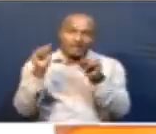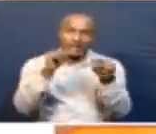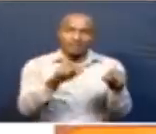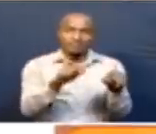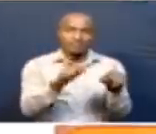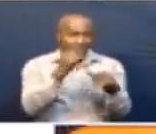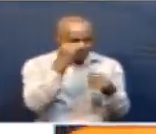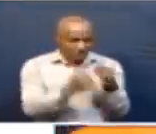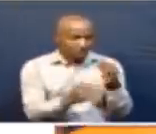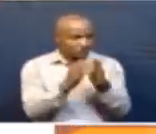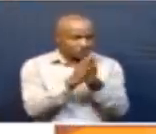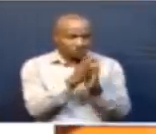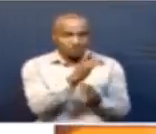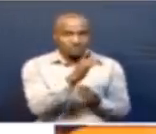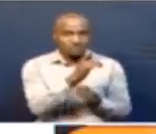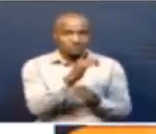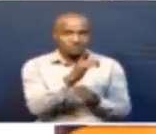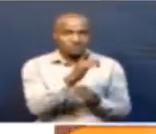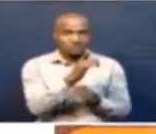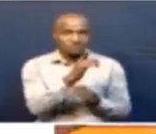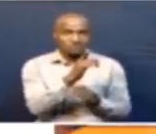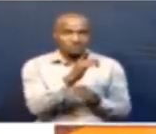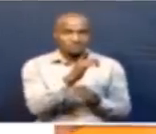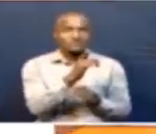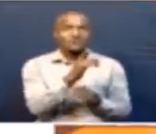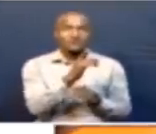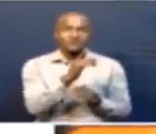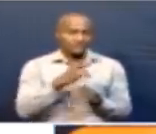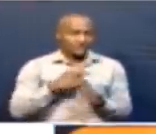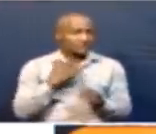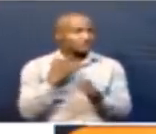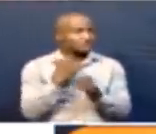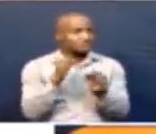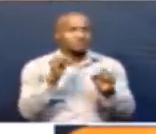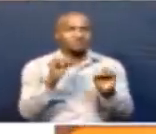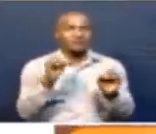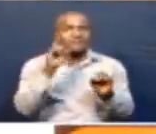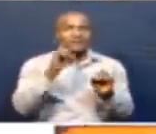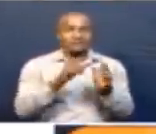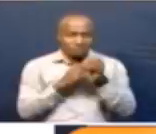story. Mm-hmm. And then, for me, I'm not feeling safe. Like, we have to go home with our